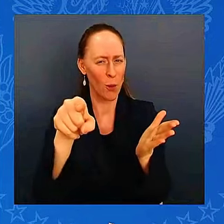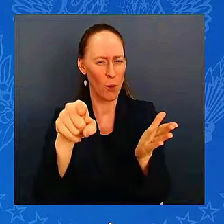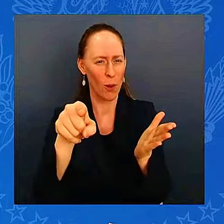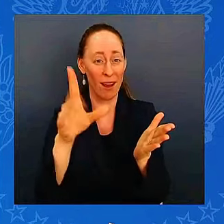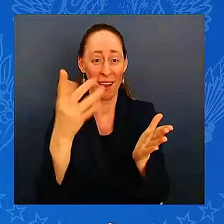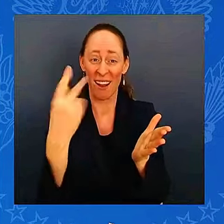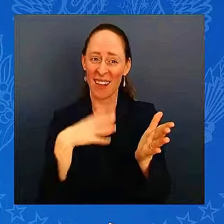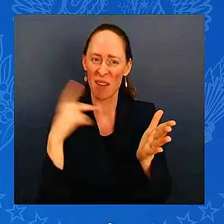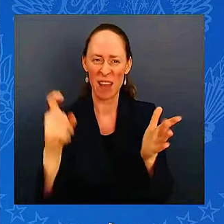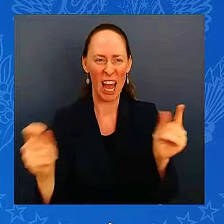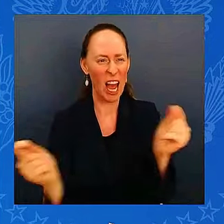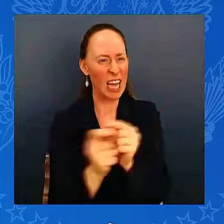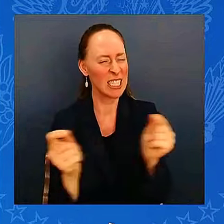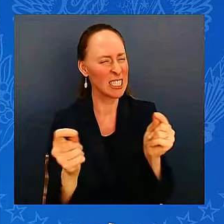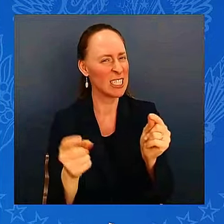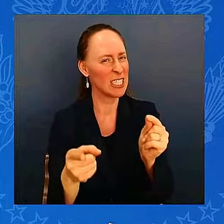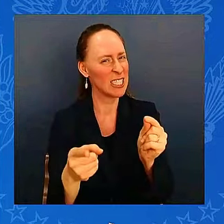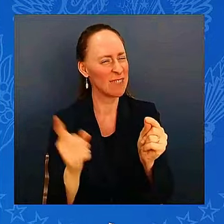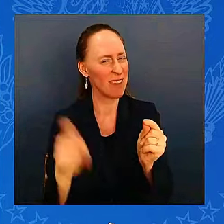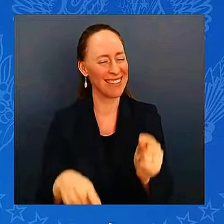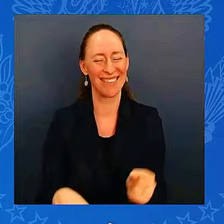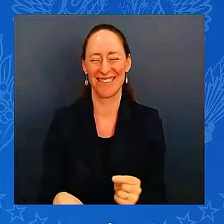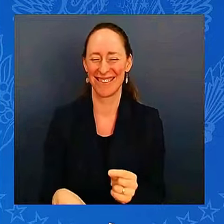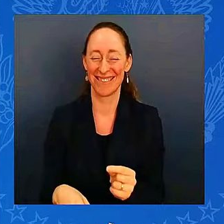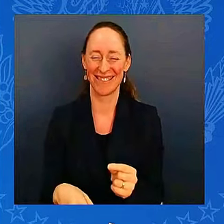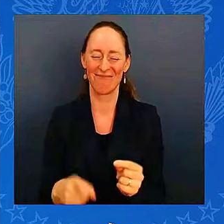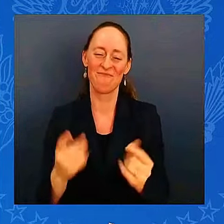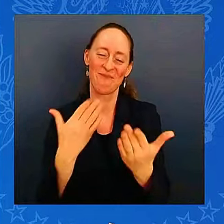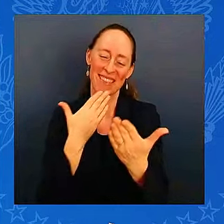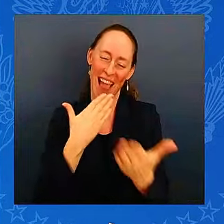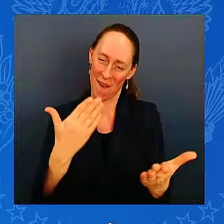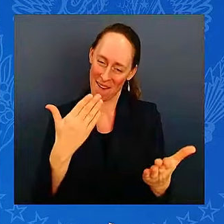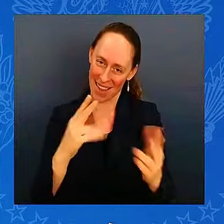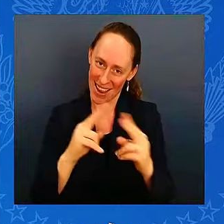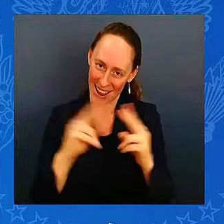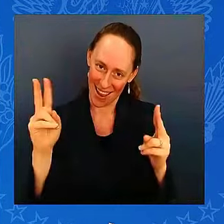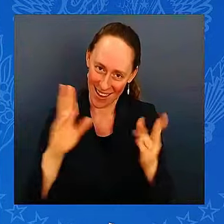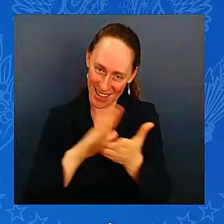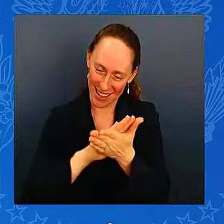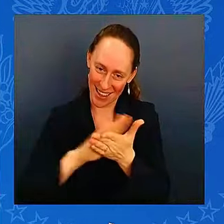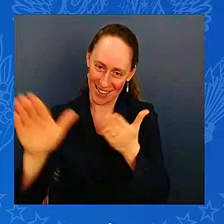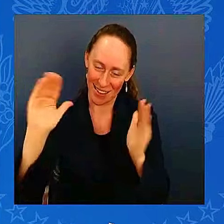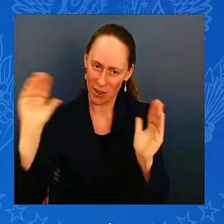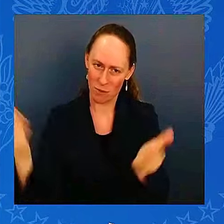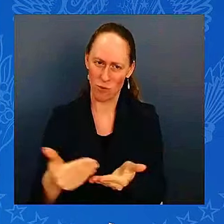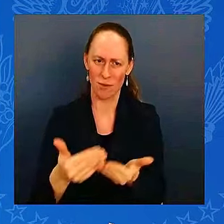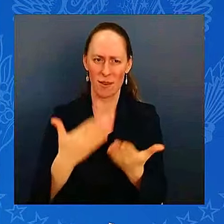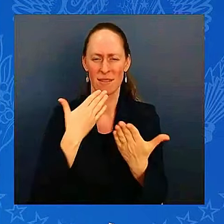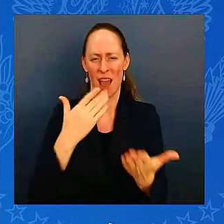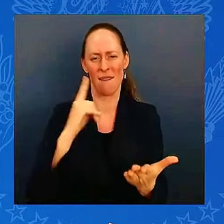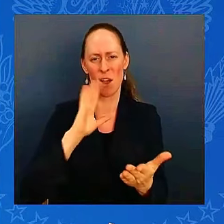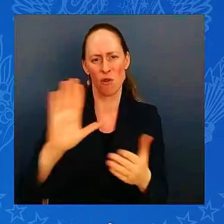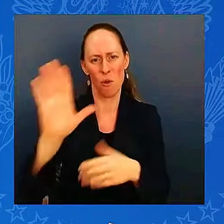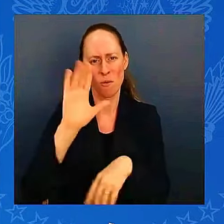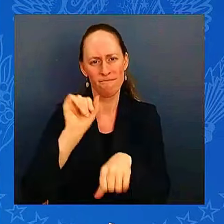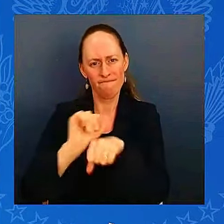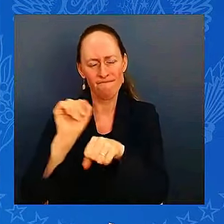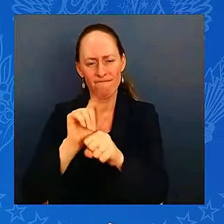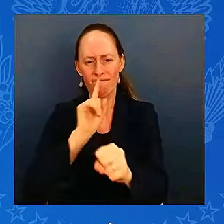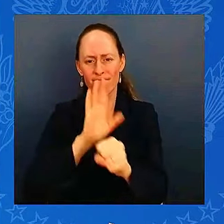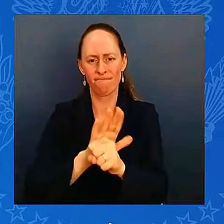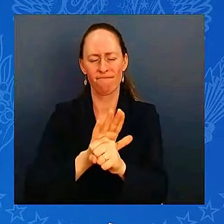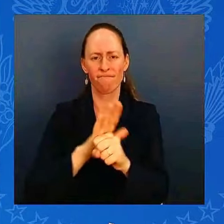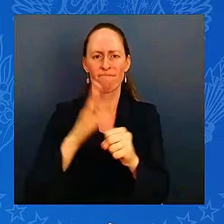Anyways, thanks for that nice introduction and for all of your work on behalf of the environment, public health, and so many other important